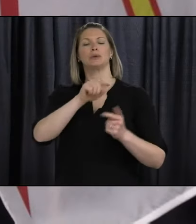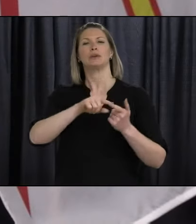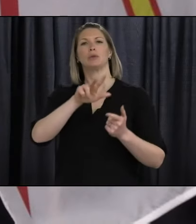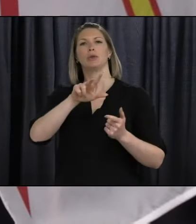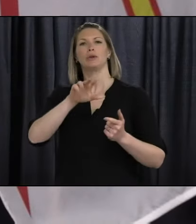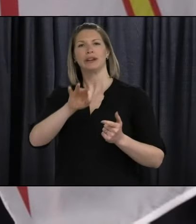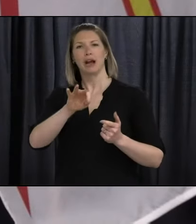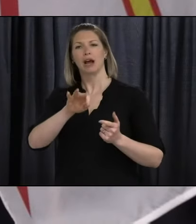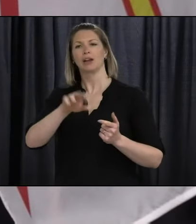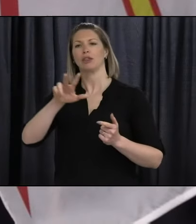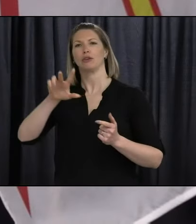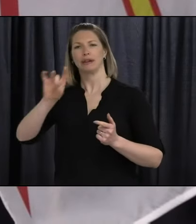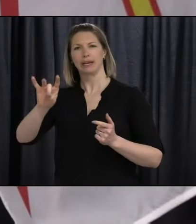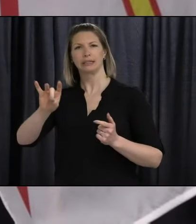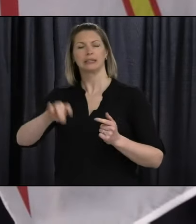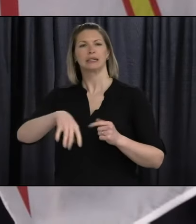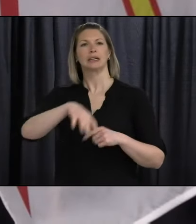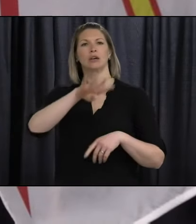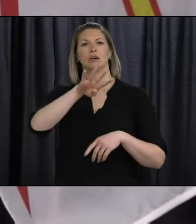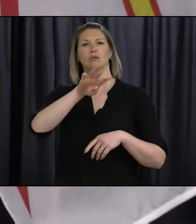39,